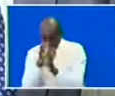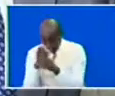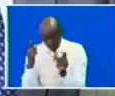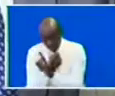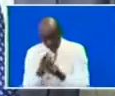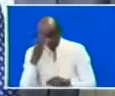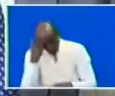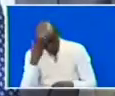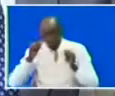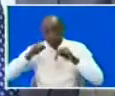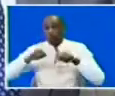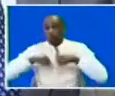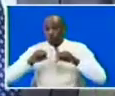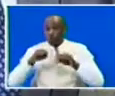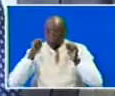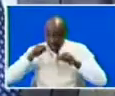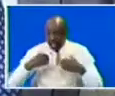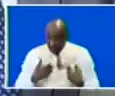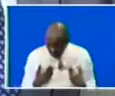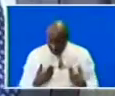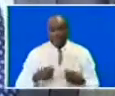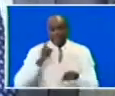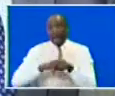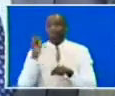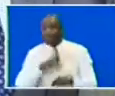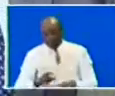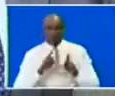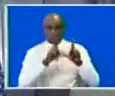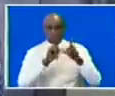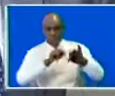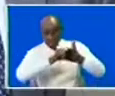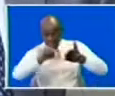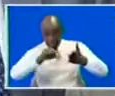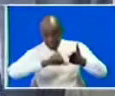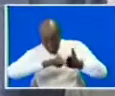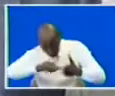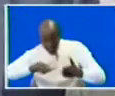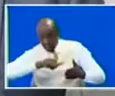to check compliance. And then we give the certification marks so that